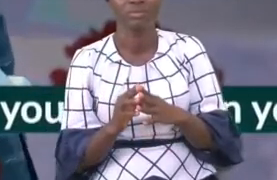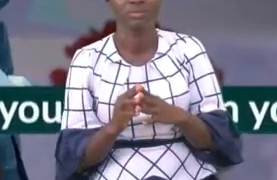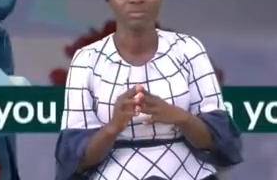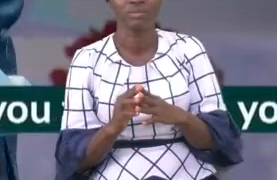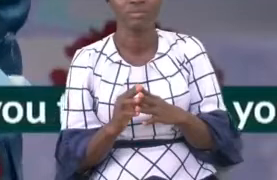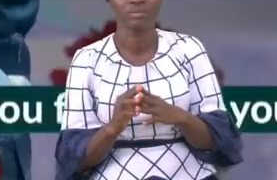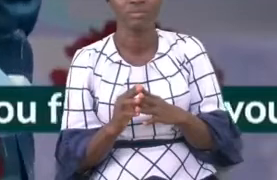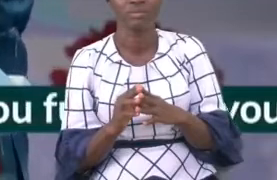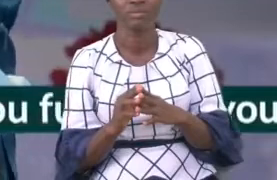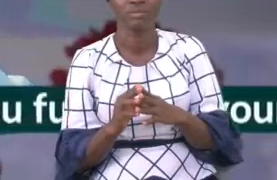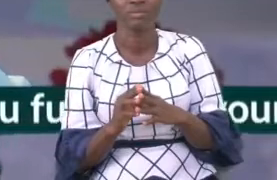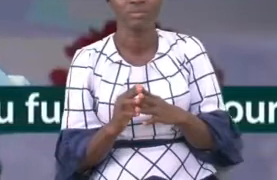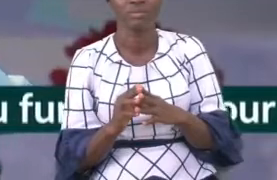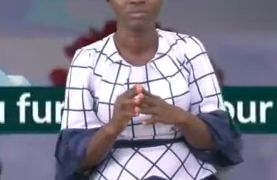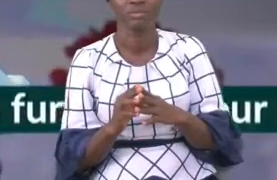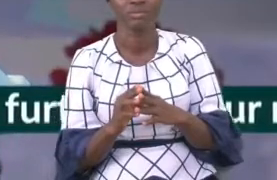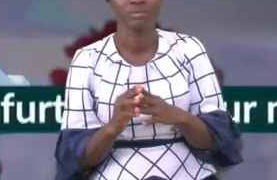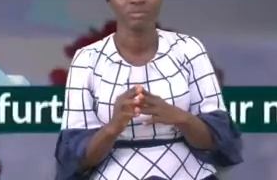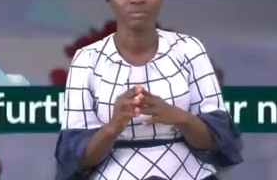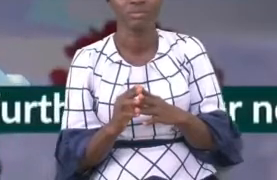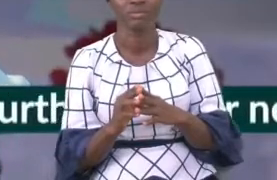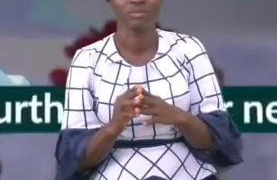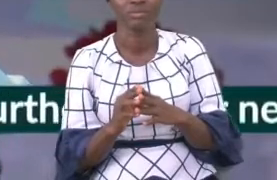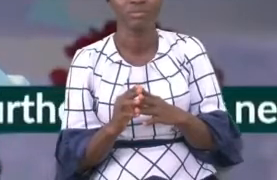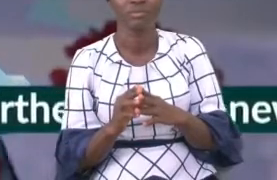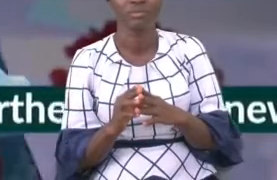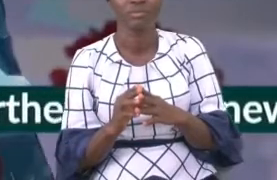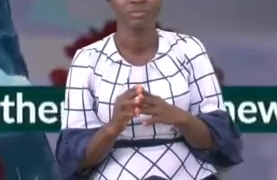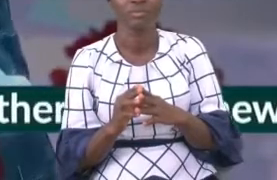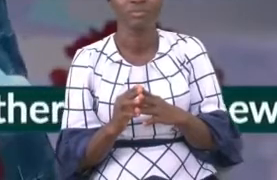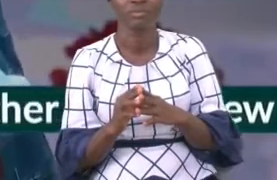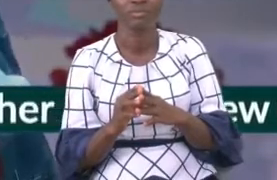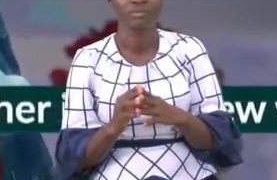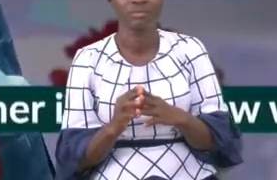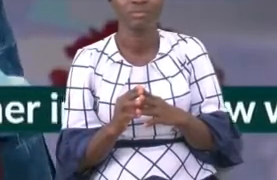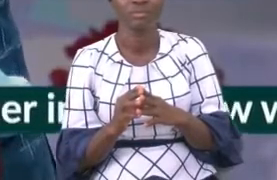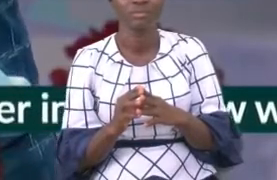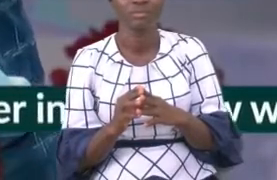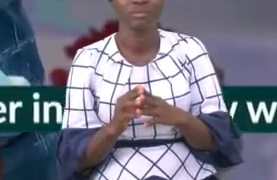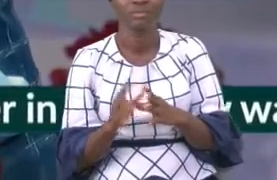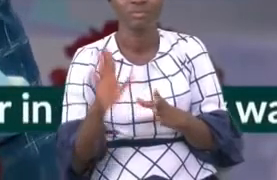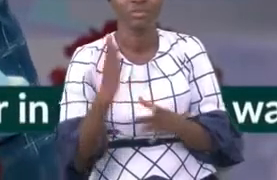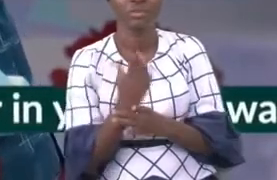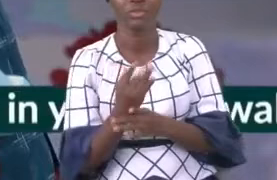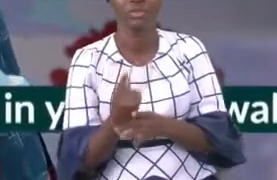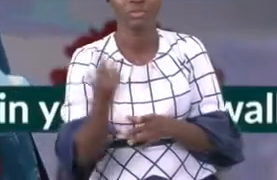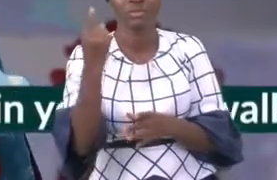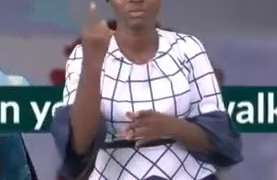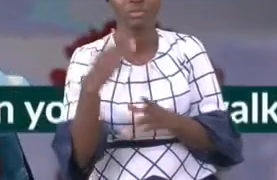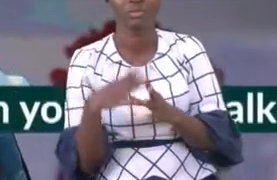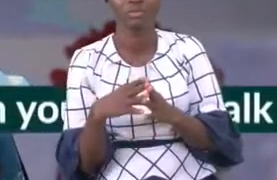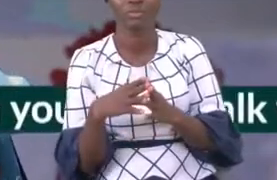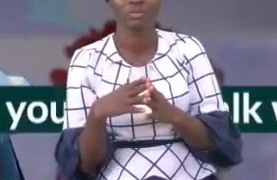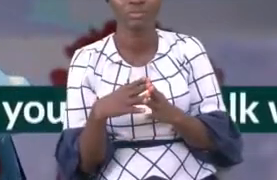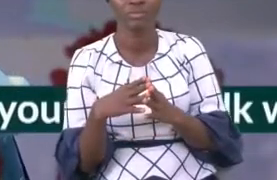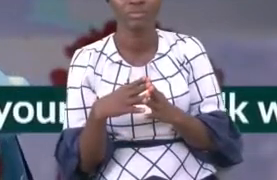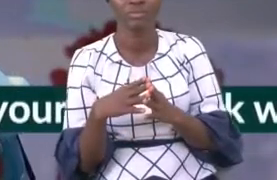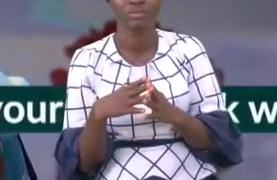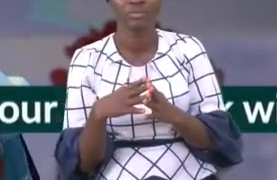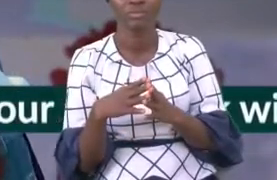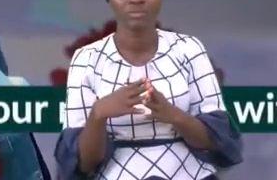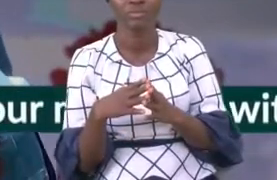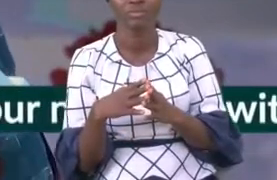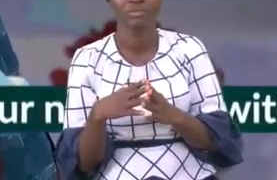If you're through, can I see your hand, please? Can I see you wave the flag? You may sign if you're